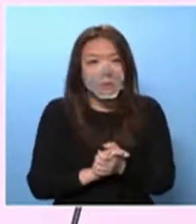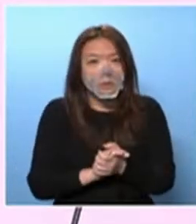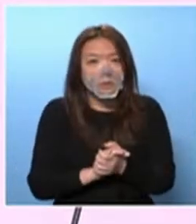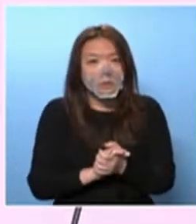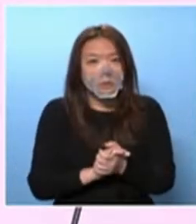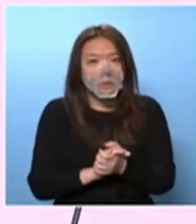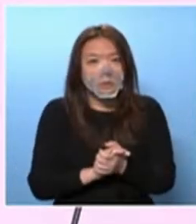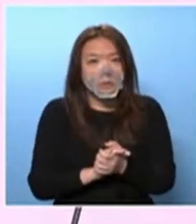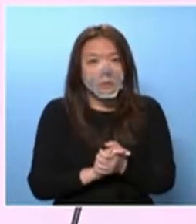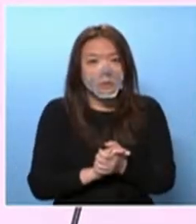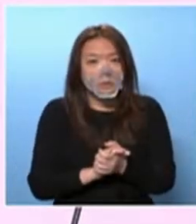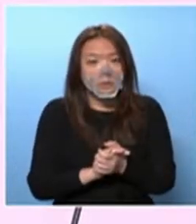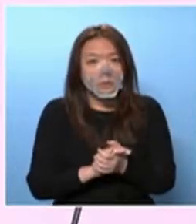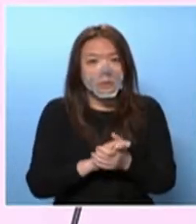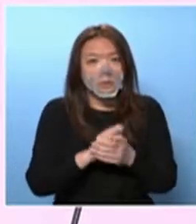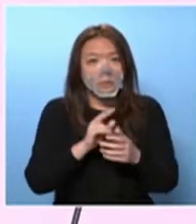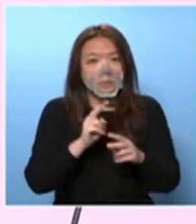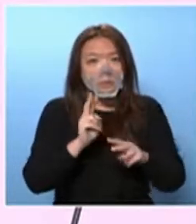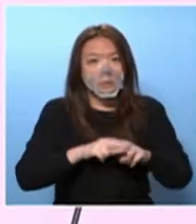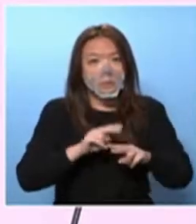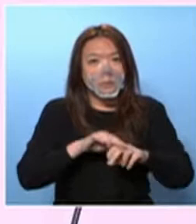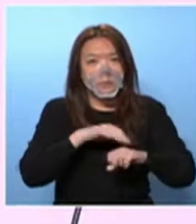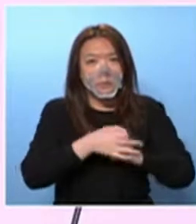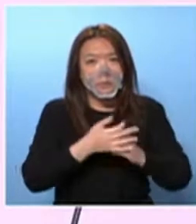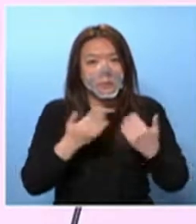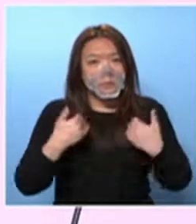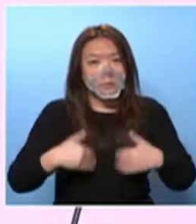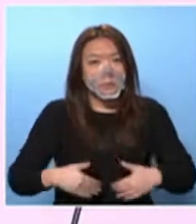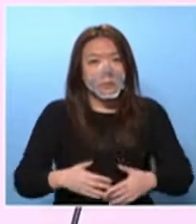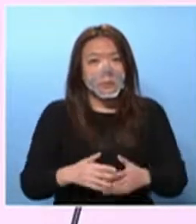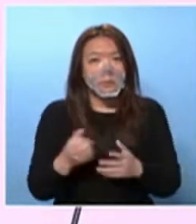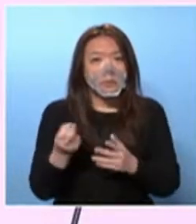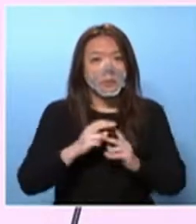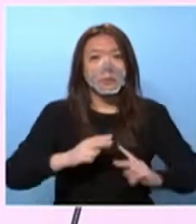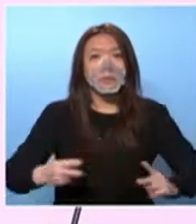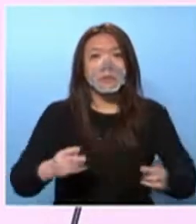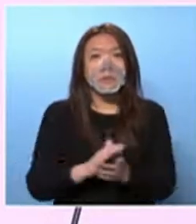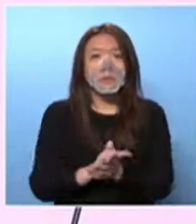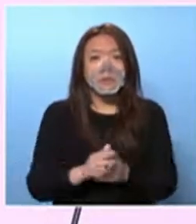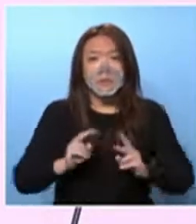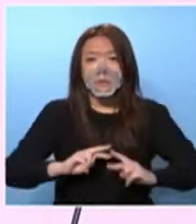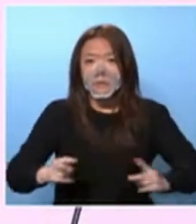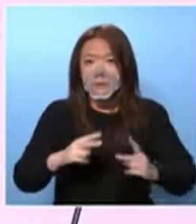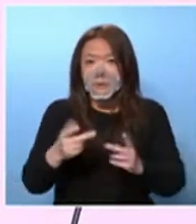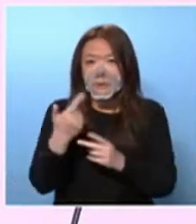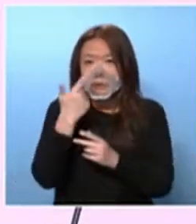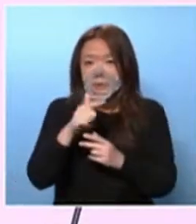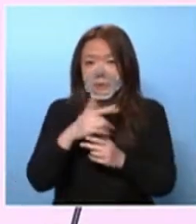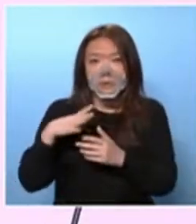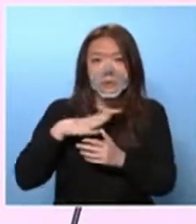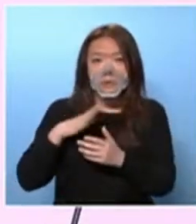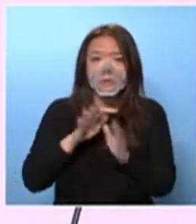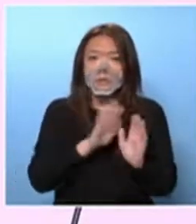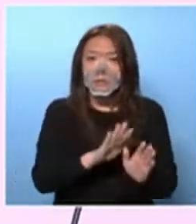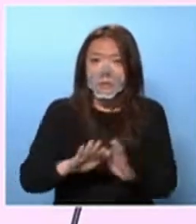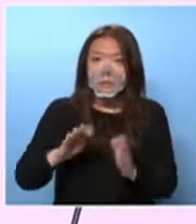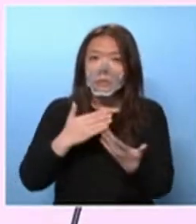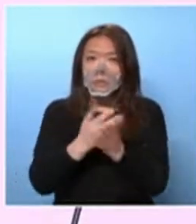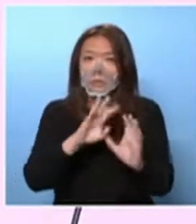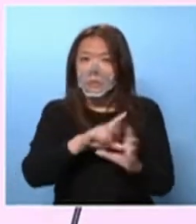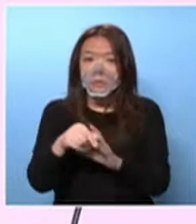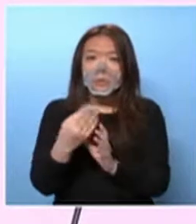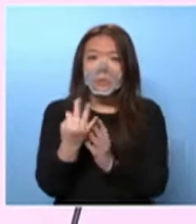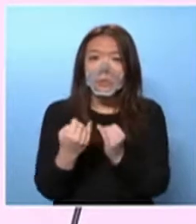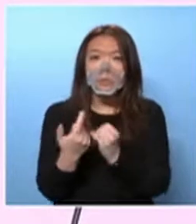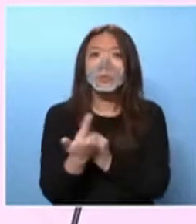transformation of the market structure in recent years, Hong Kong's role and function as the international financial center of our country have been further enhanced. Hong Kong has risen